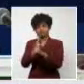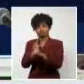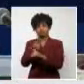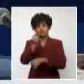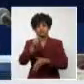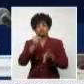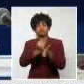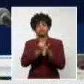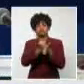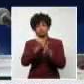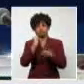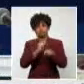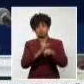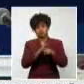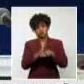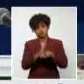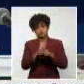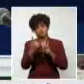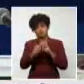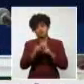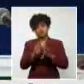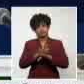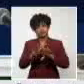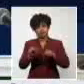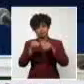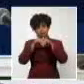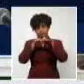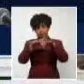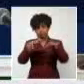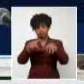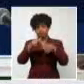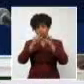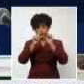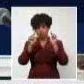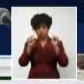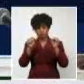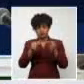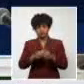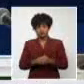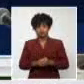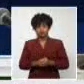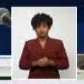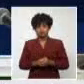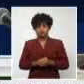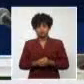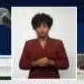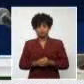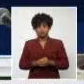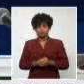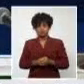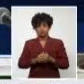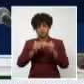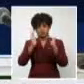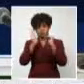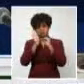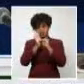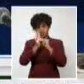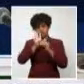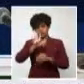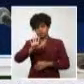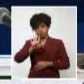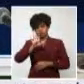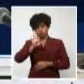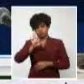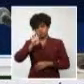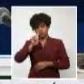is 95.2%, are contacts of confirmed cases, and already in the behavior of the epidemic in